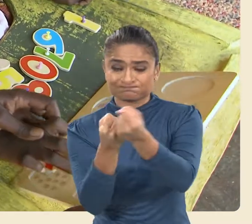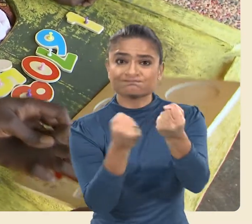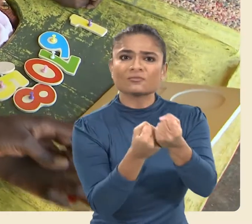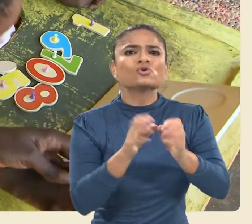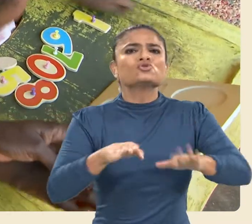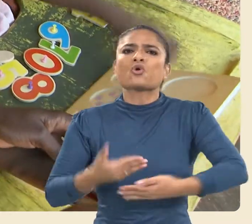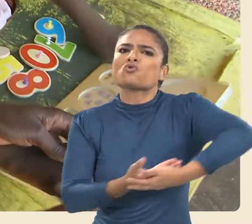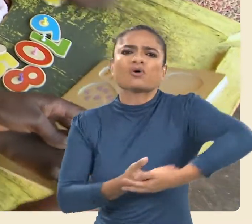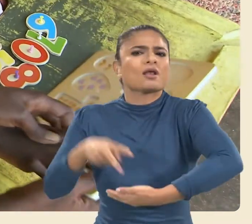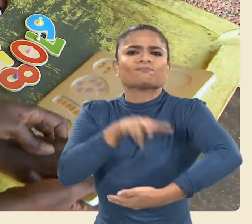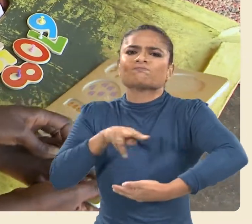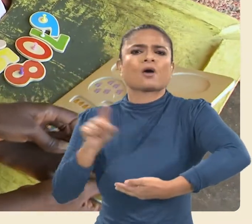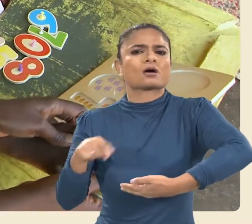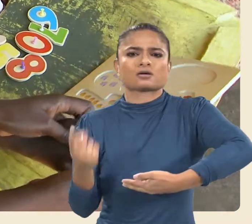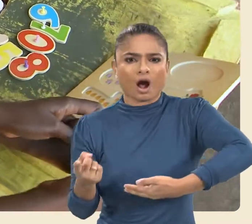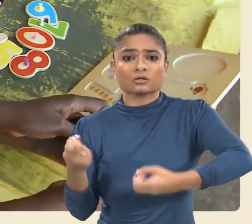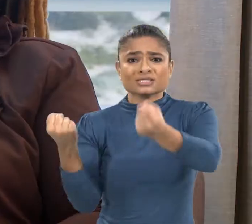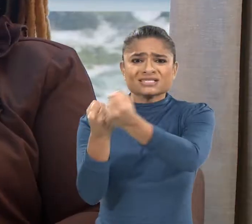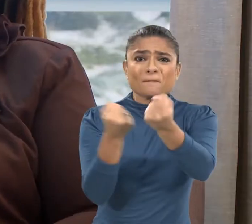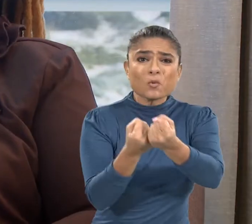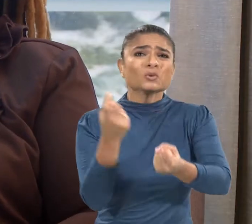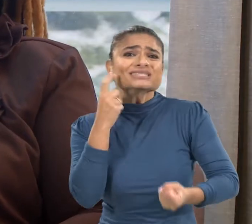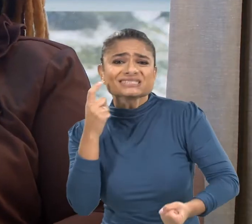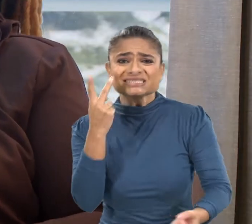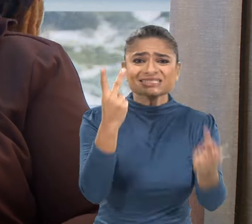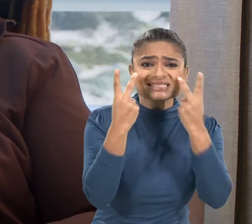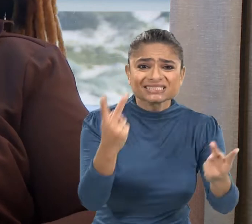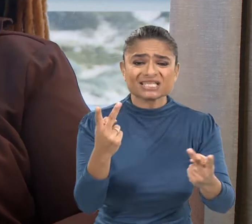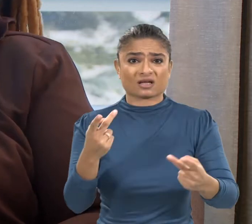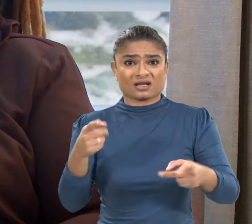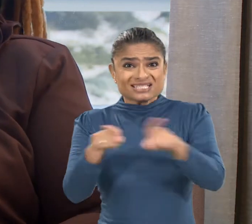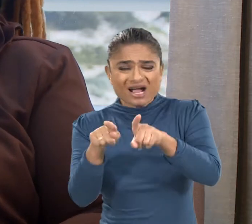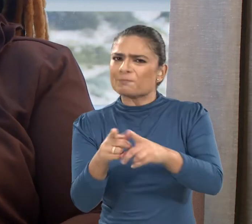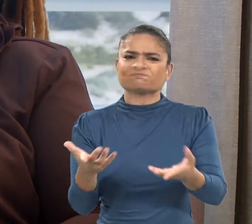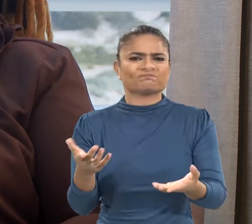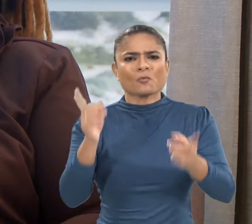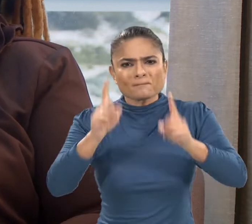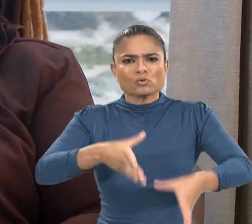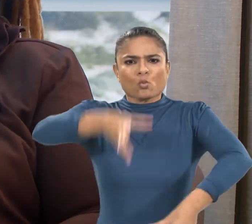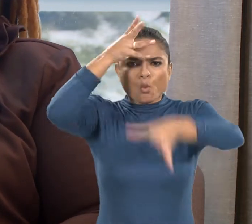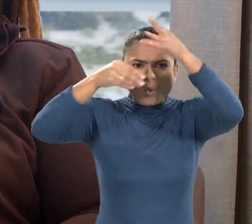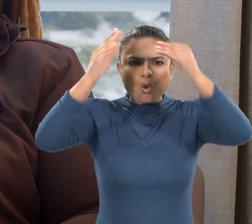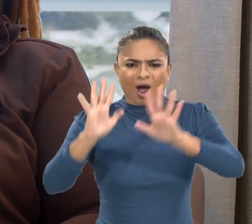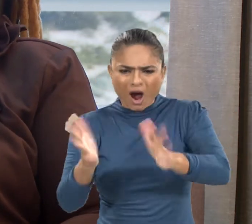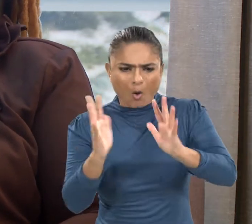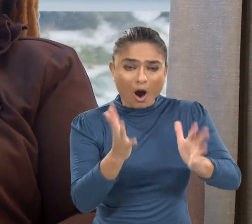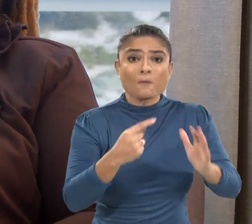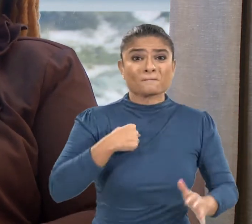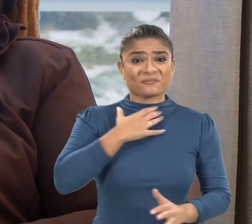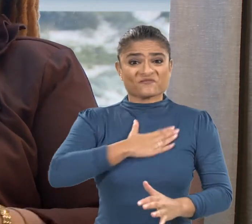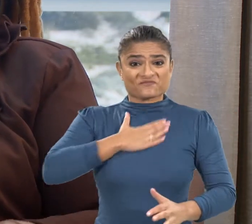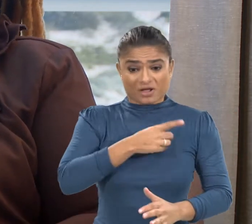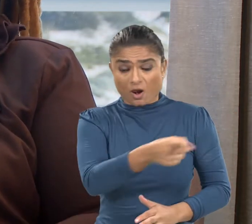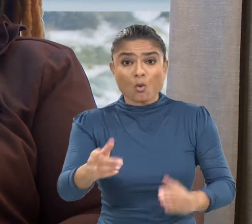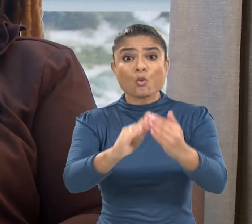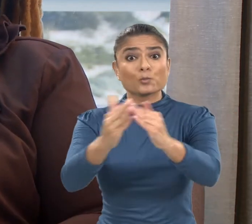they can raise their children and support their children, I can also do the same, you understand? And the thing is this,